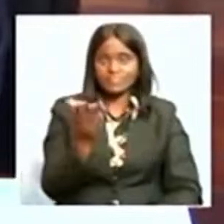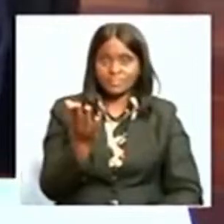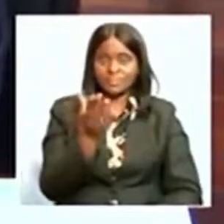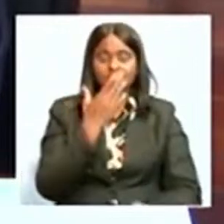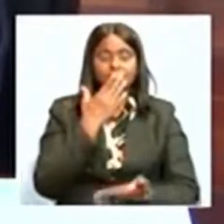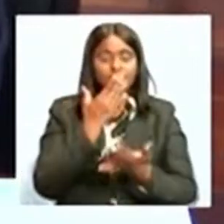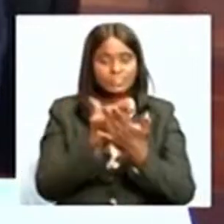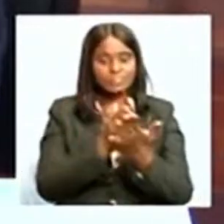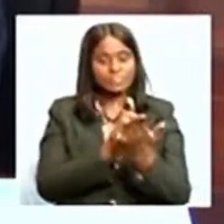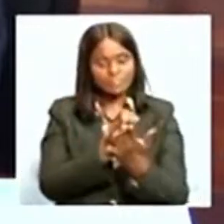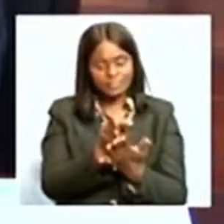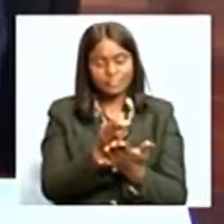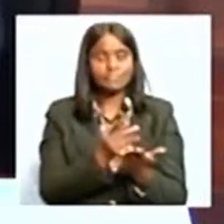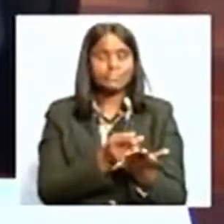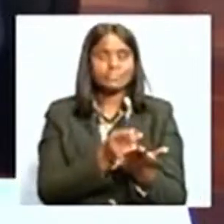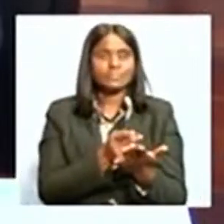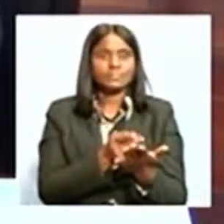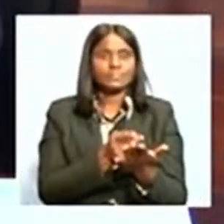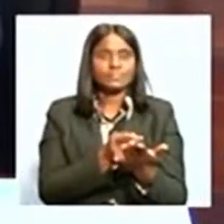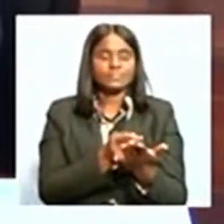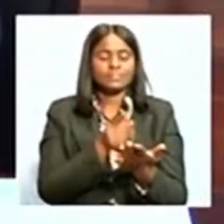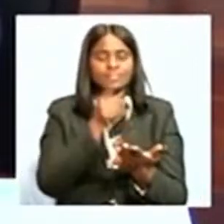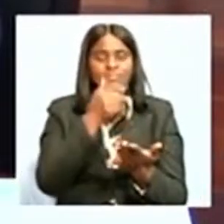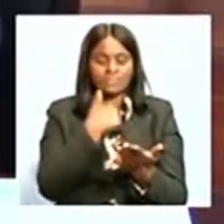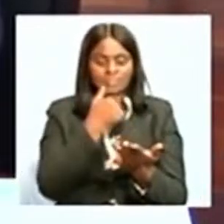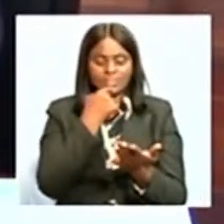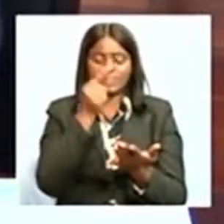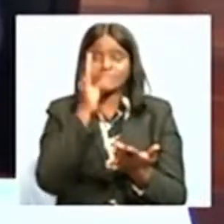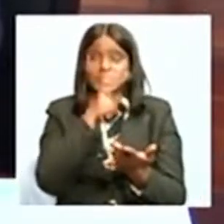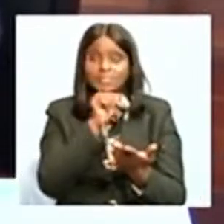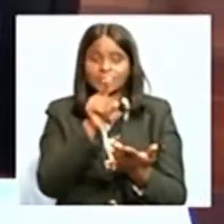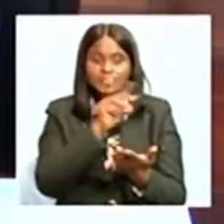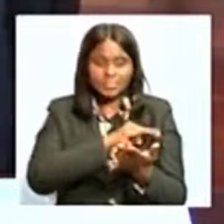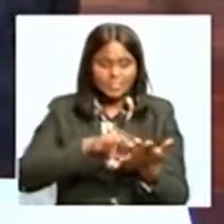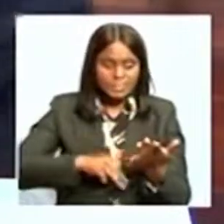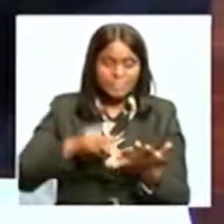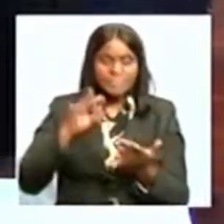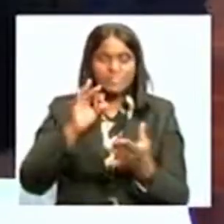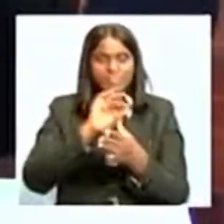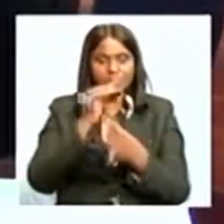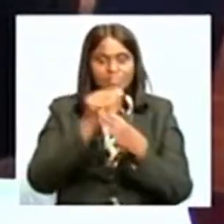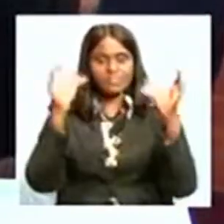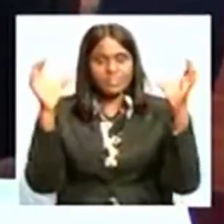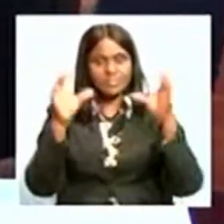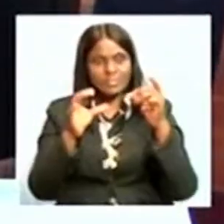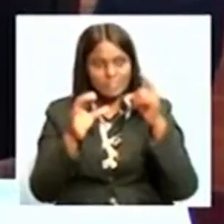good faith, where you have said a member of a committee